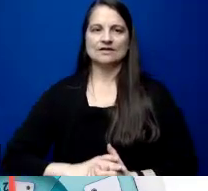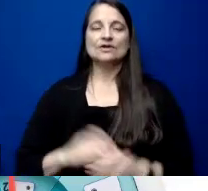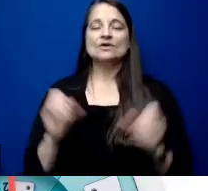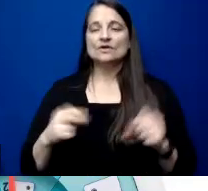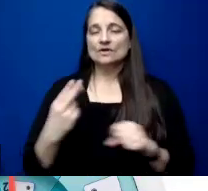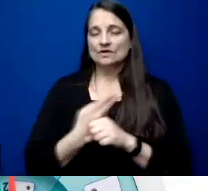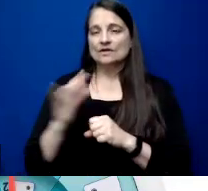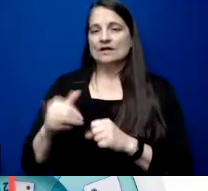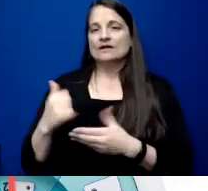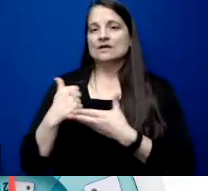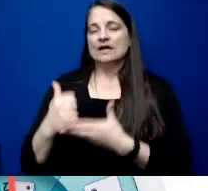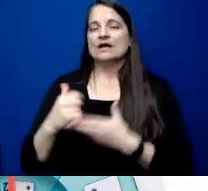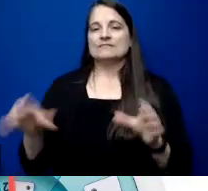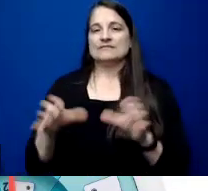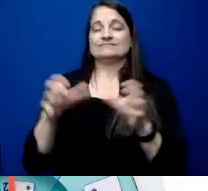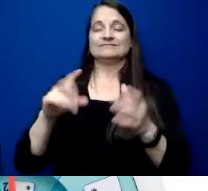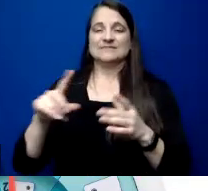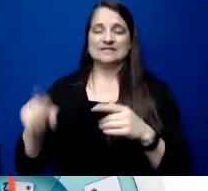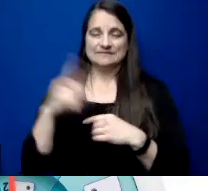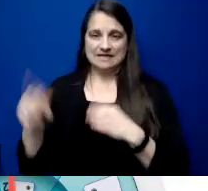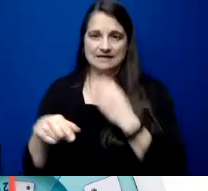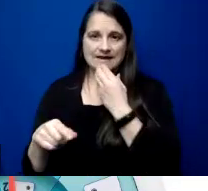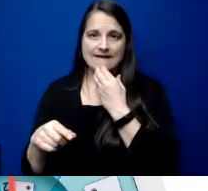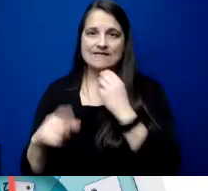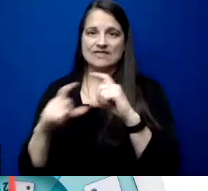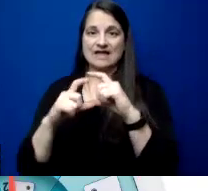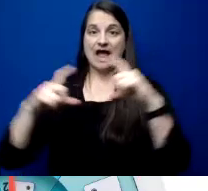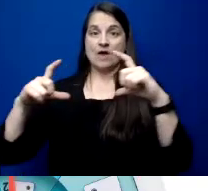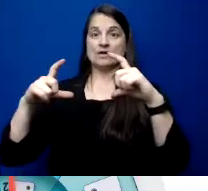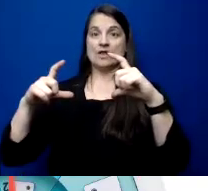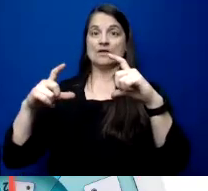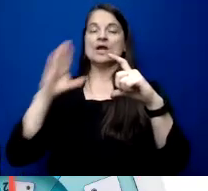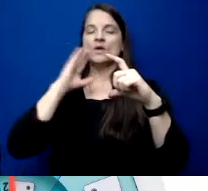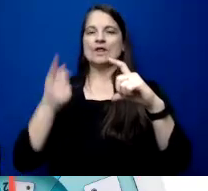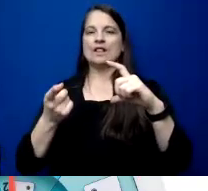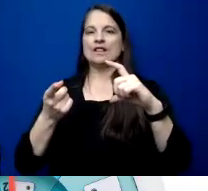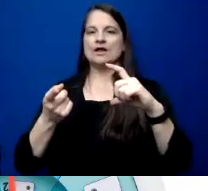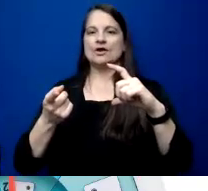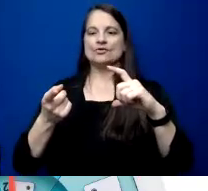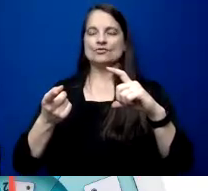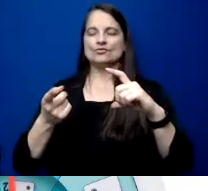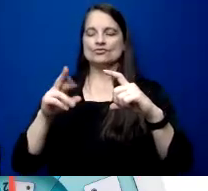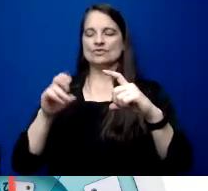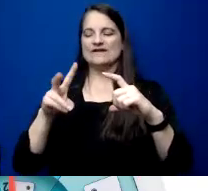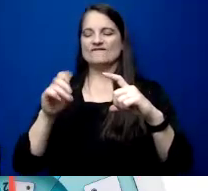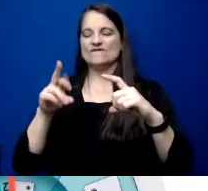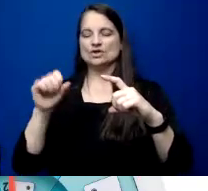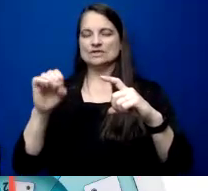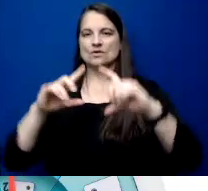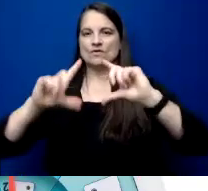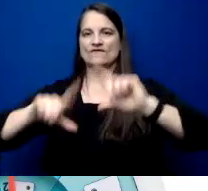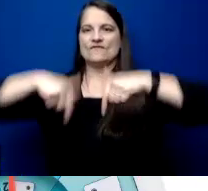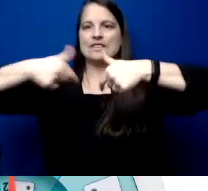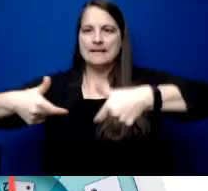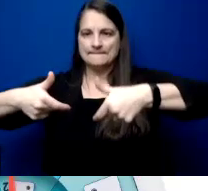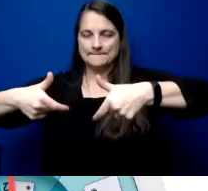And then, as Abby mentioned, the outer circle reverses. And so if you flip it over, it's dry erase on the one side. And